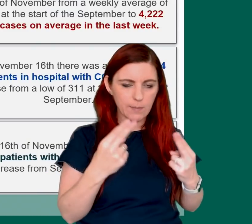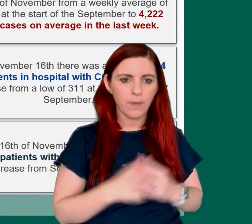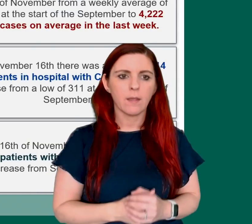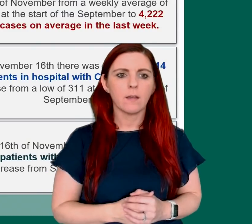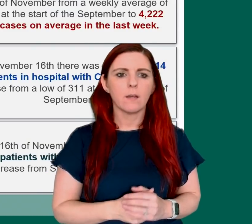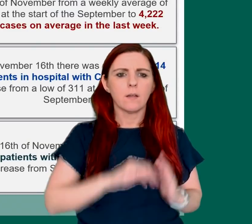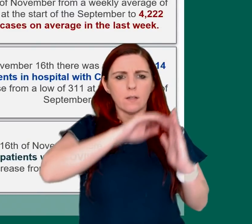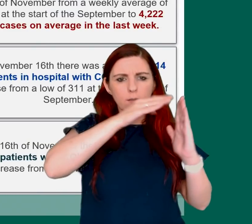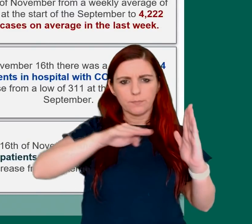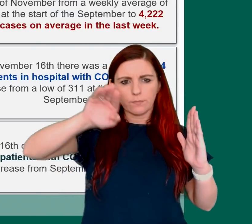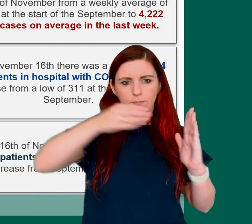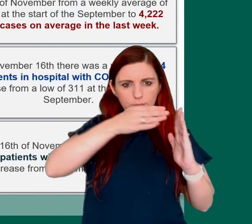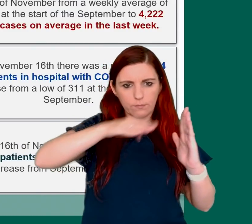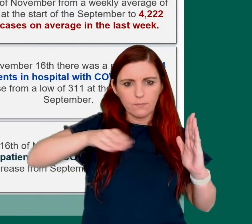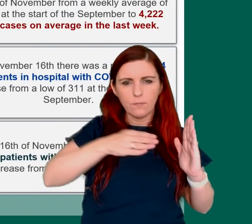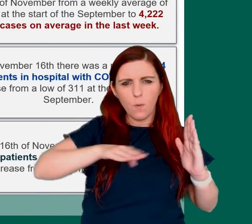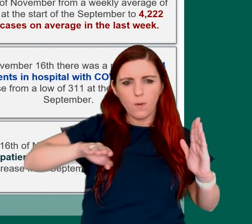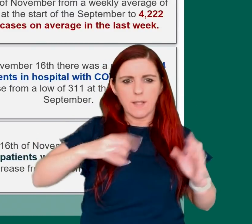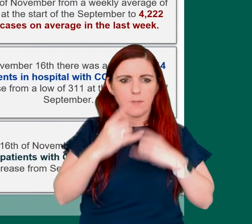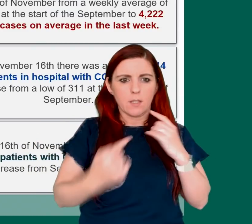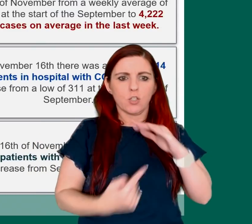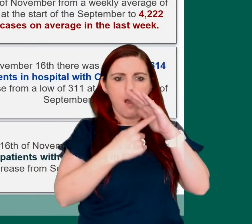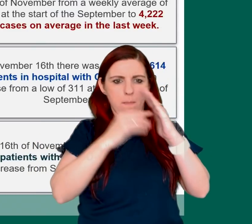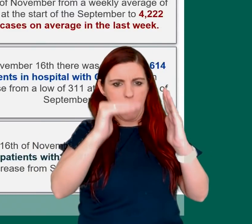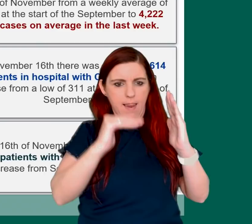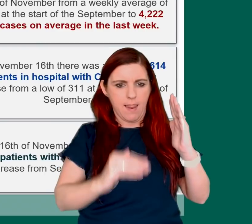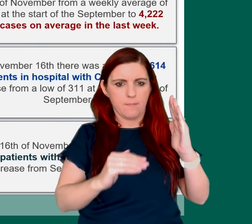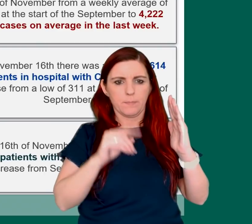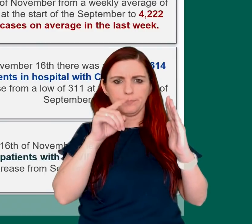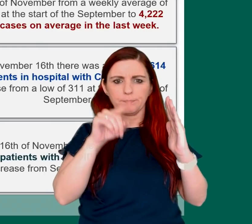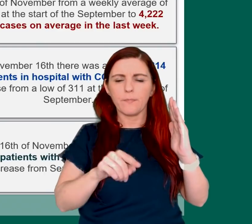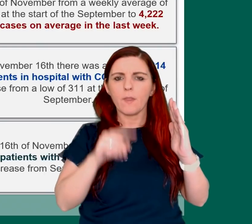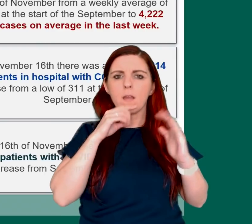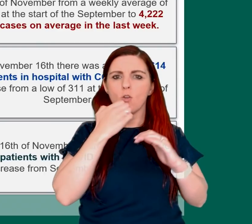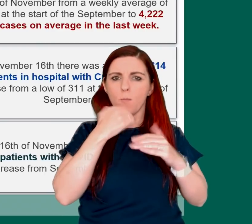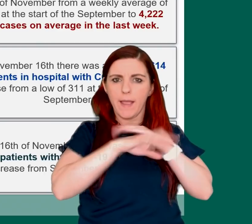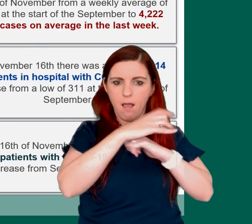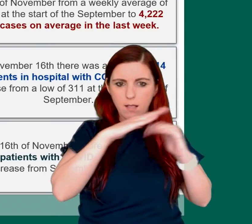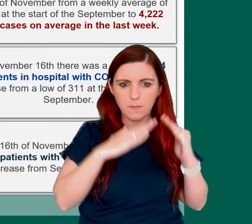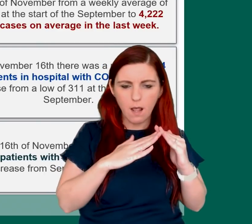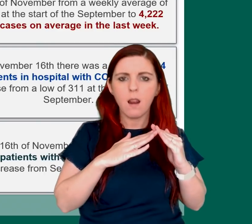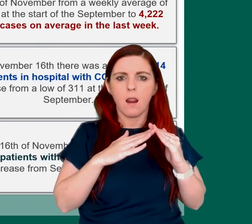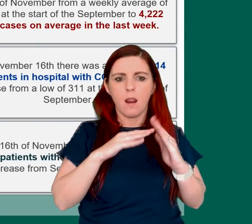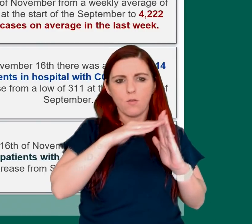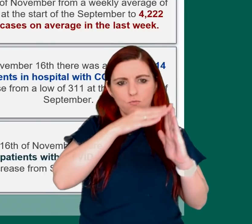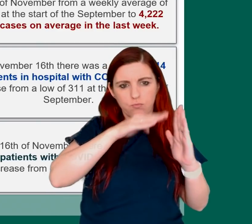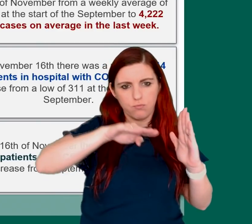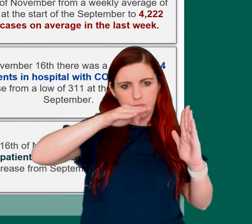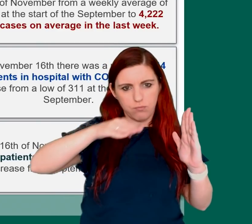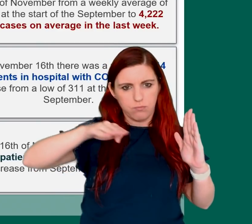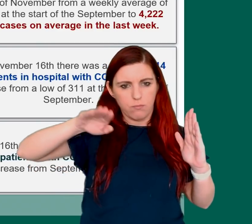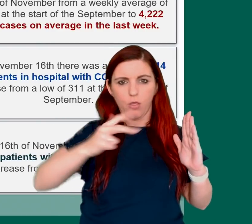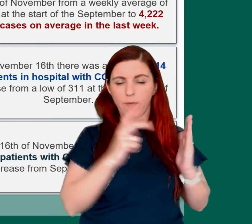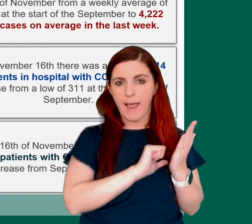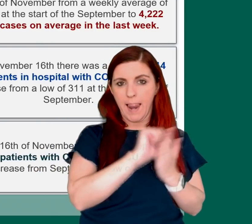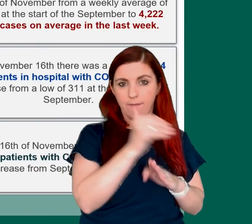are rising steeply from September. That top graph, the middle graph, again, the hospitalisation rising from that low of 311 at the beginning of